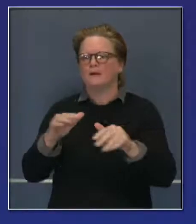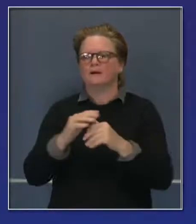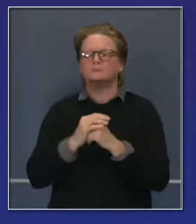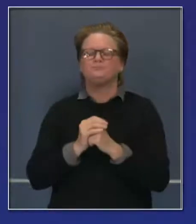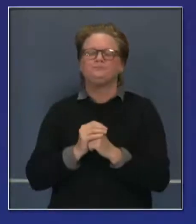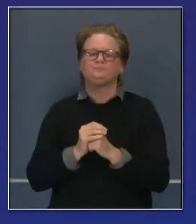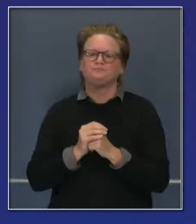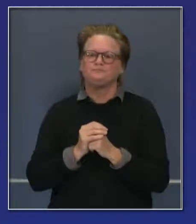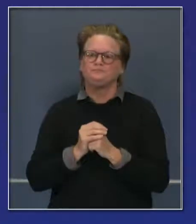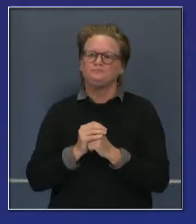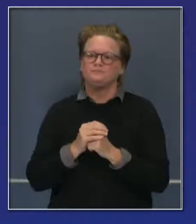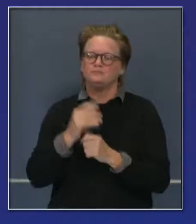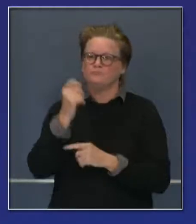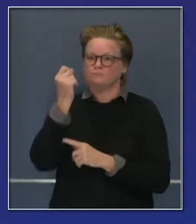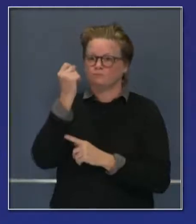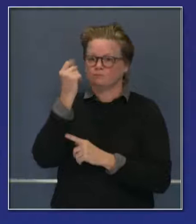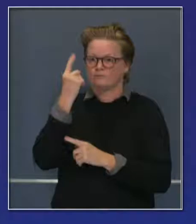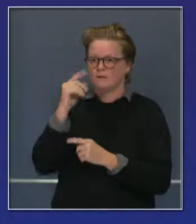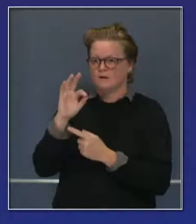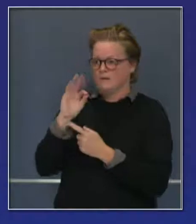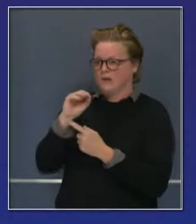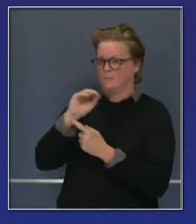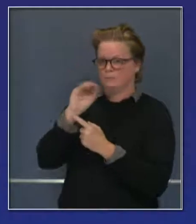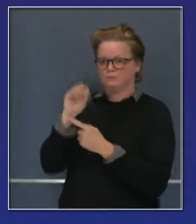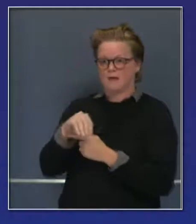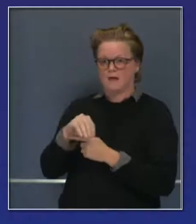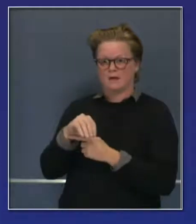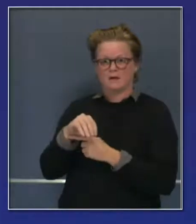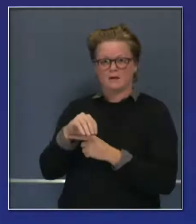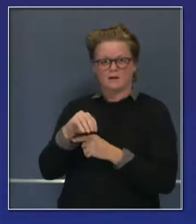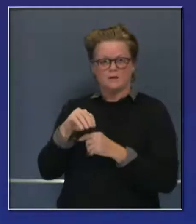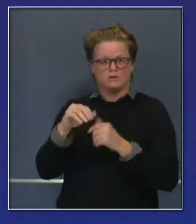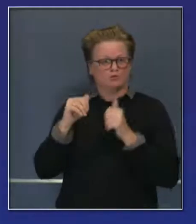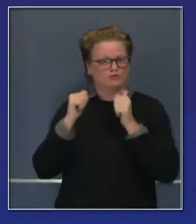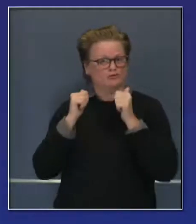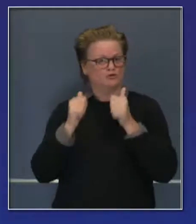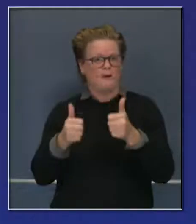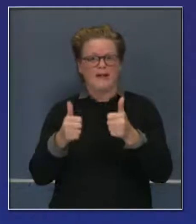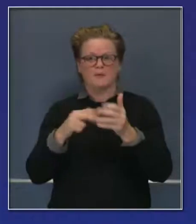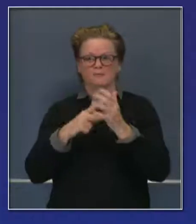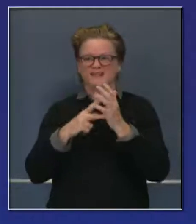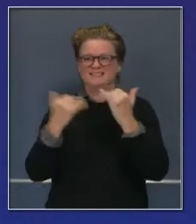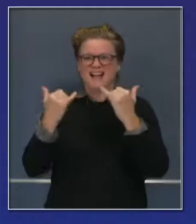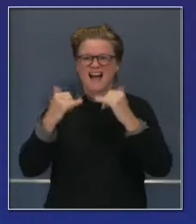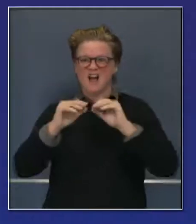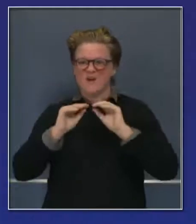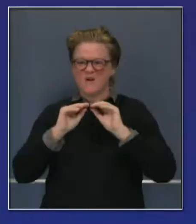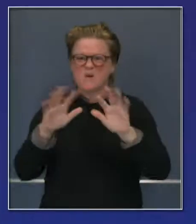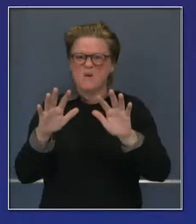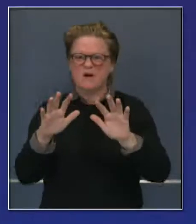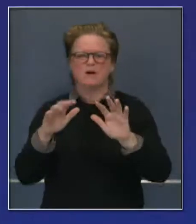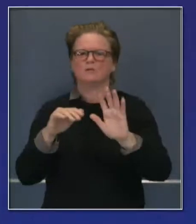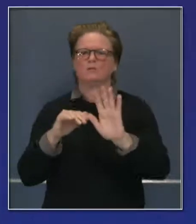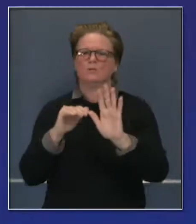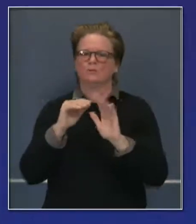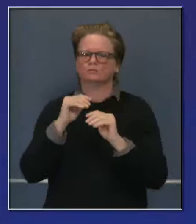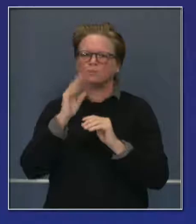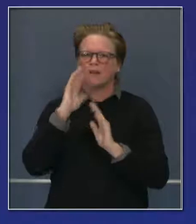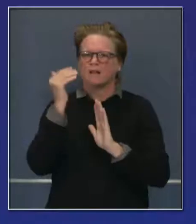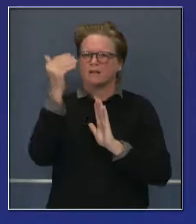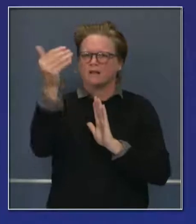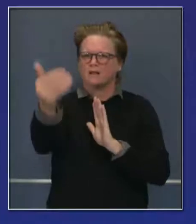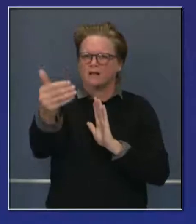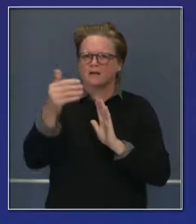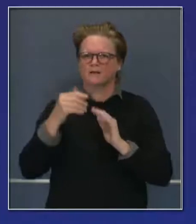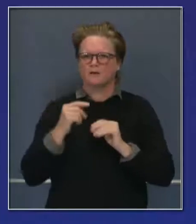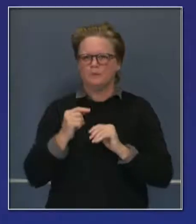ways off. Why do I say that? I had one of my oldest high school friends that said, "What a great day," comma, and I don't